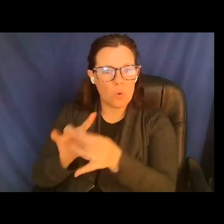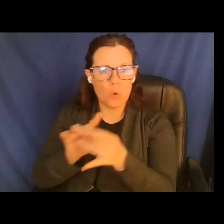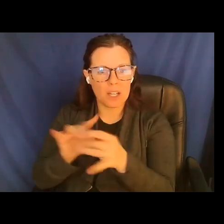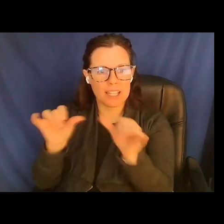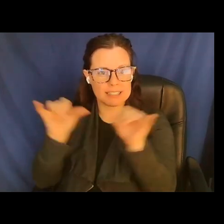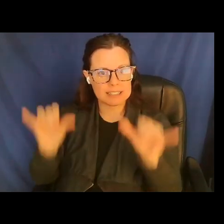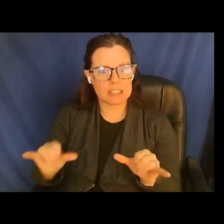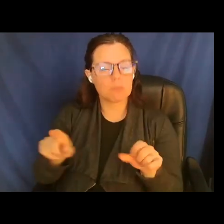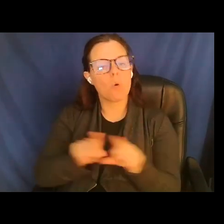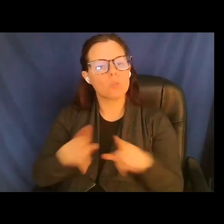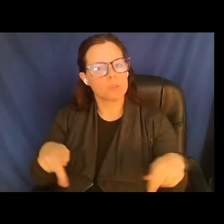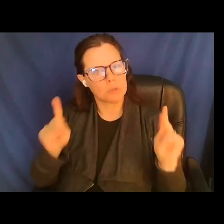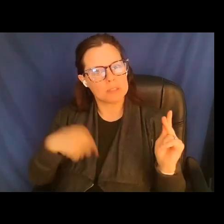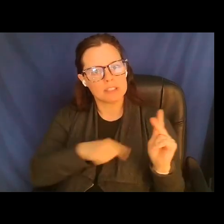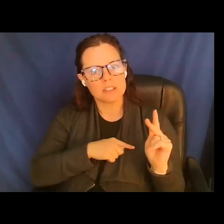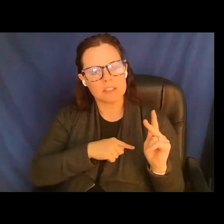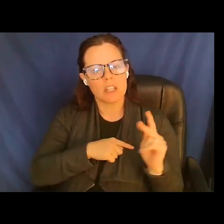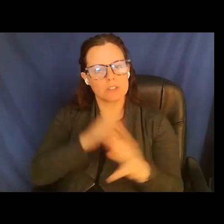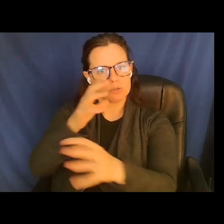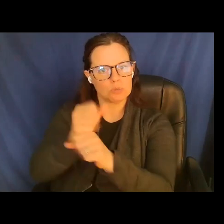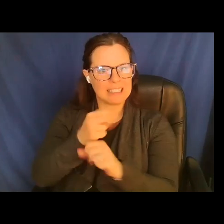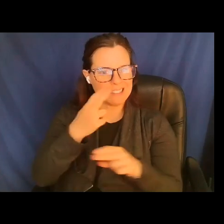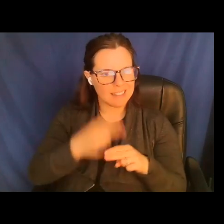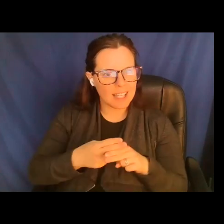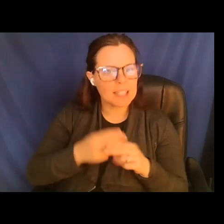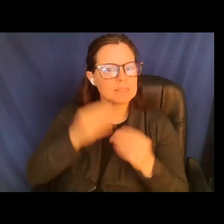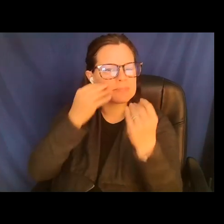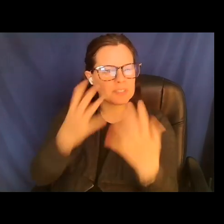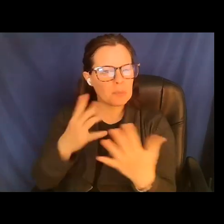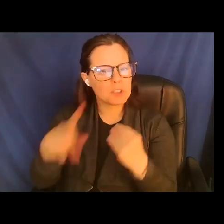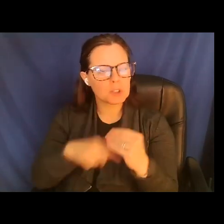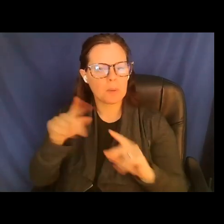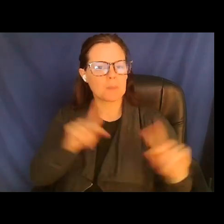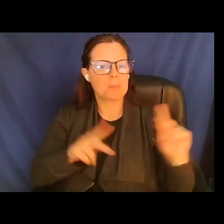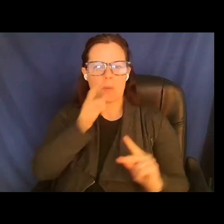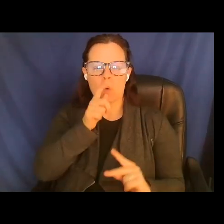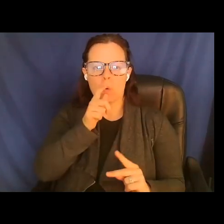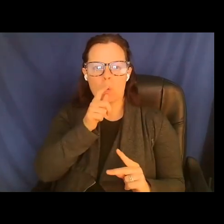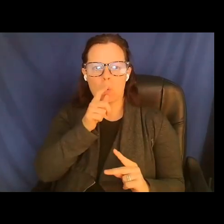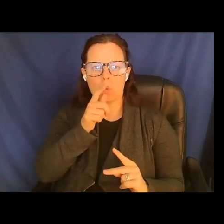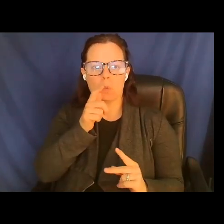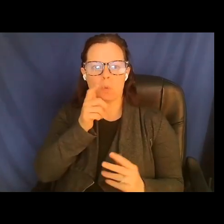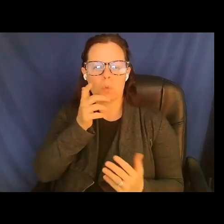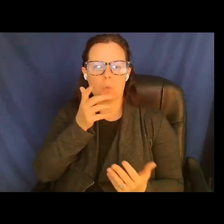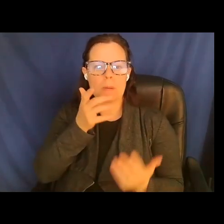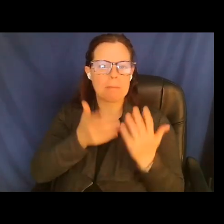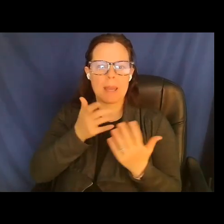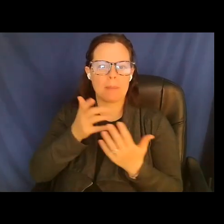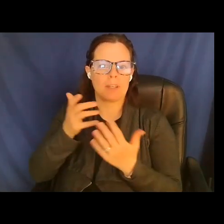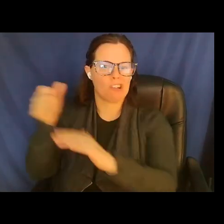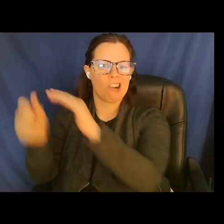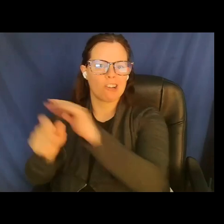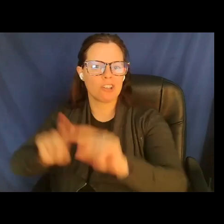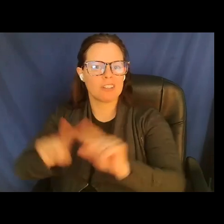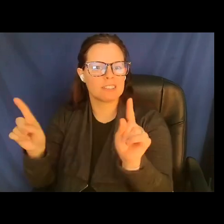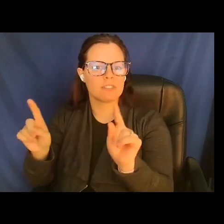also allows us to get names and information about individuals that may interface with a different organization.